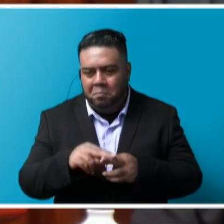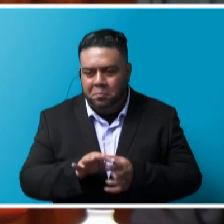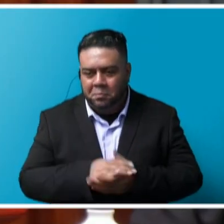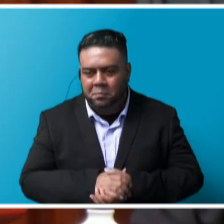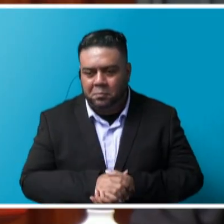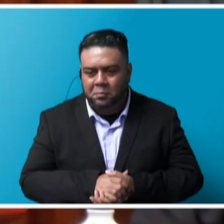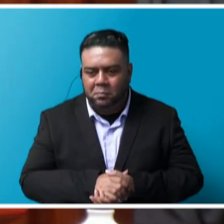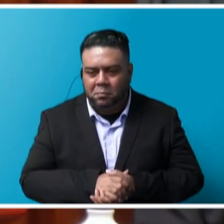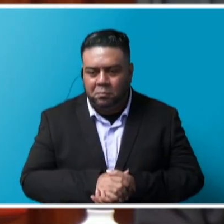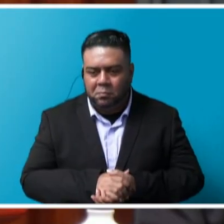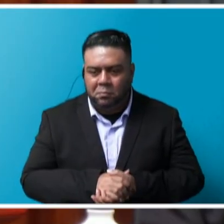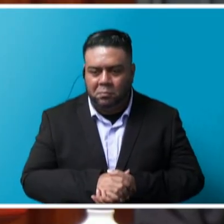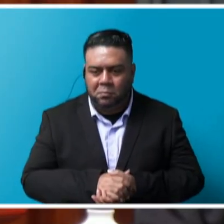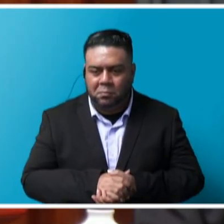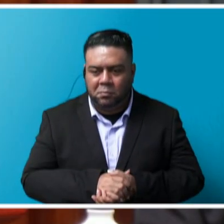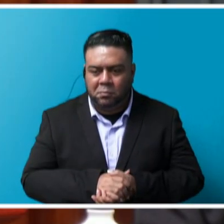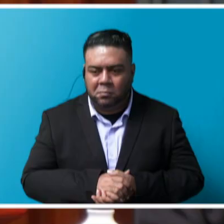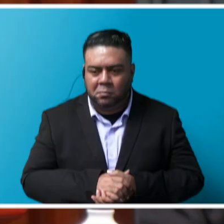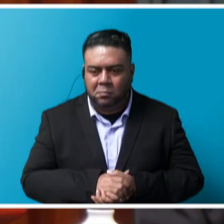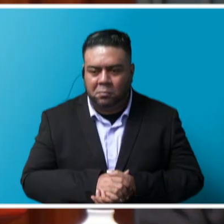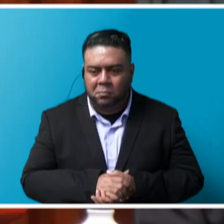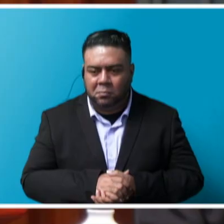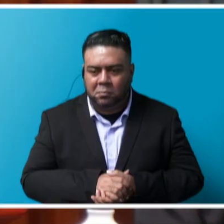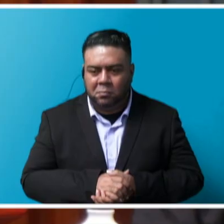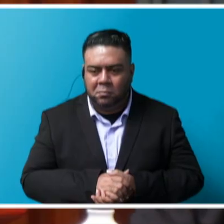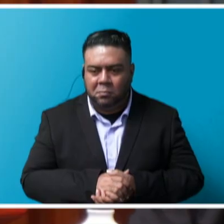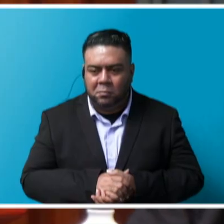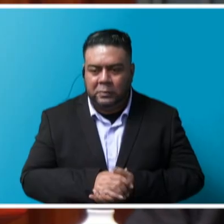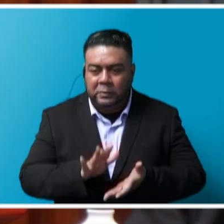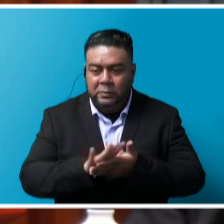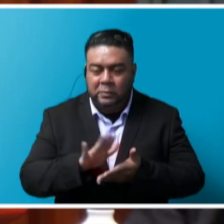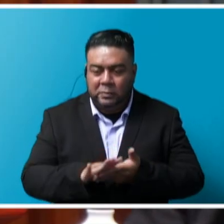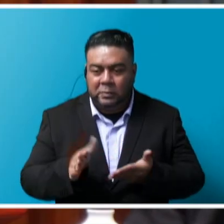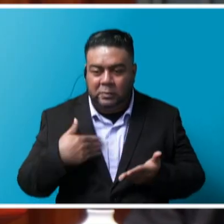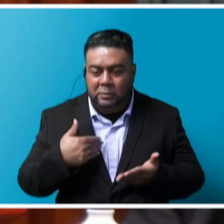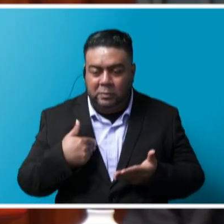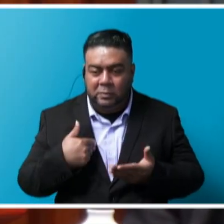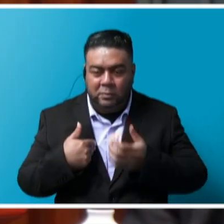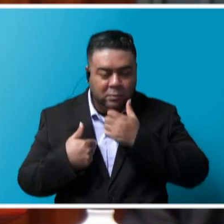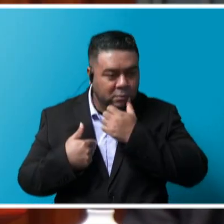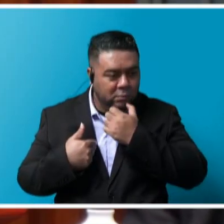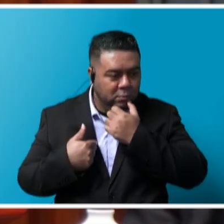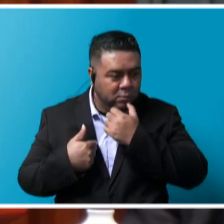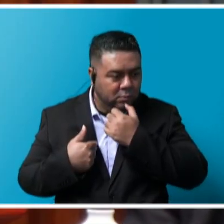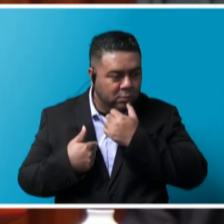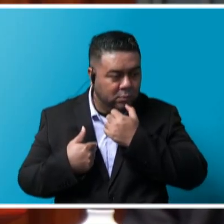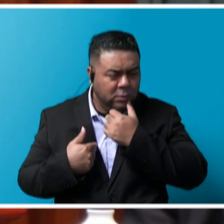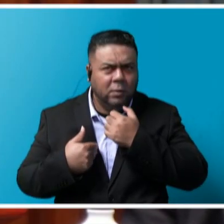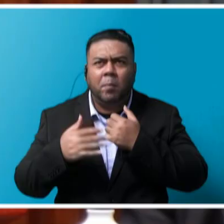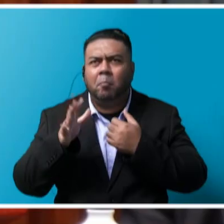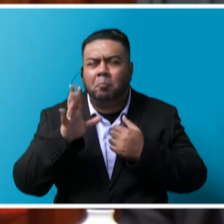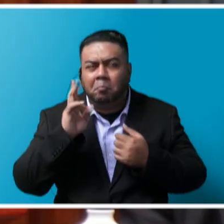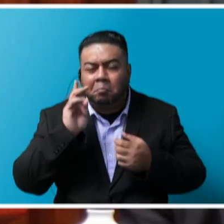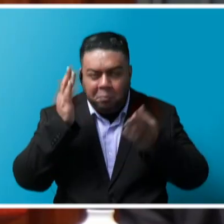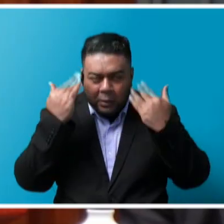ministry's commitment to building cleaner, healthier, and a more resilient towns and cities. Speaker, one of the